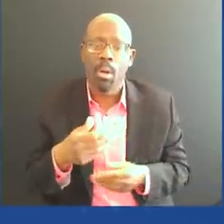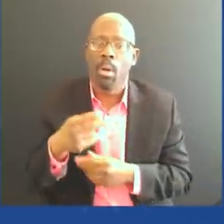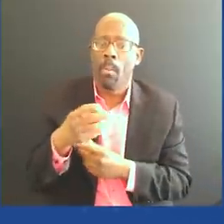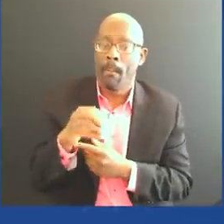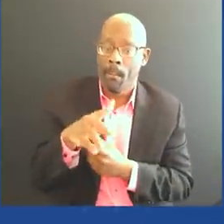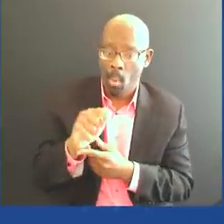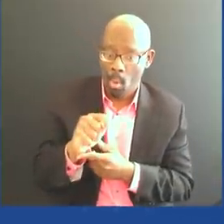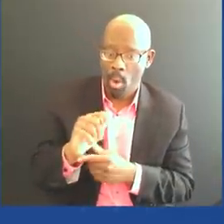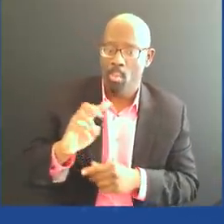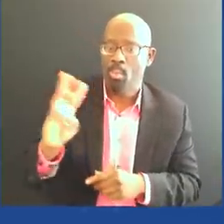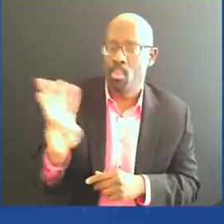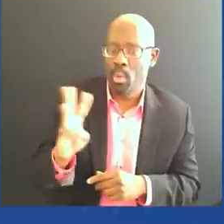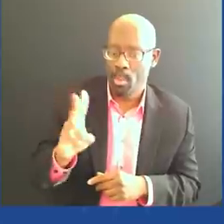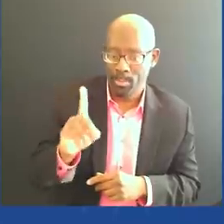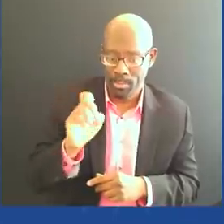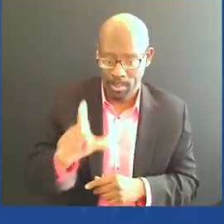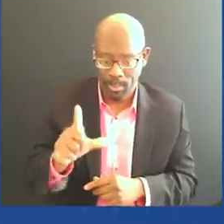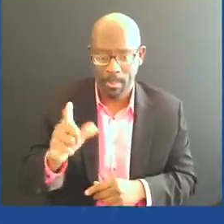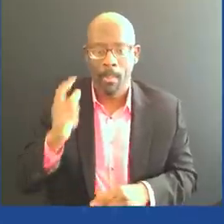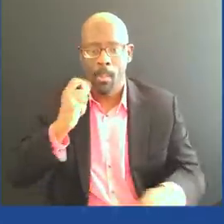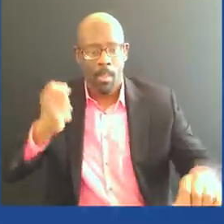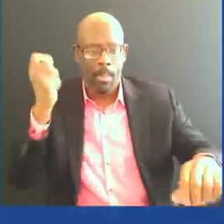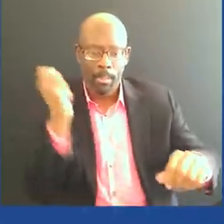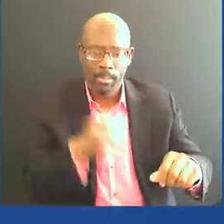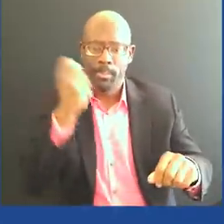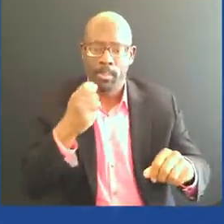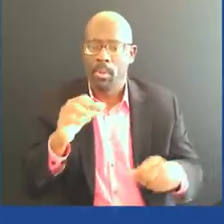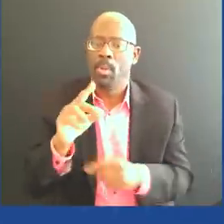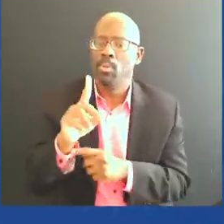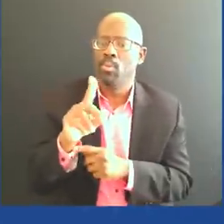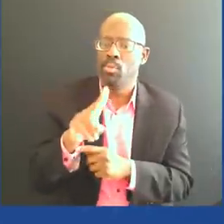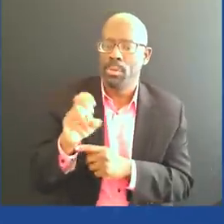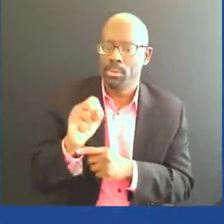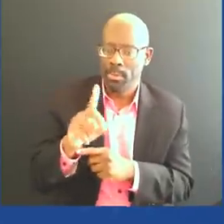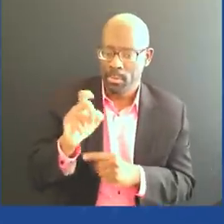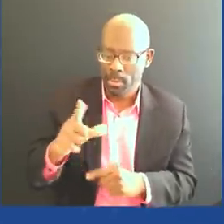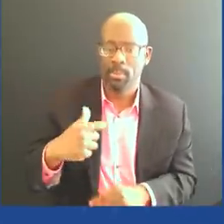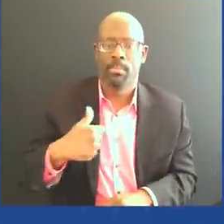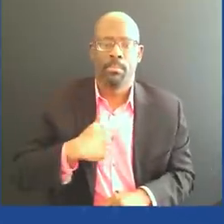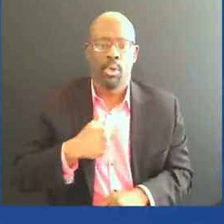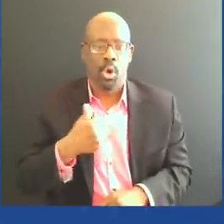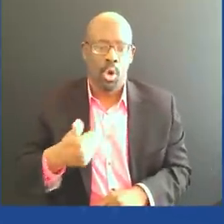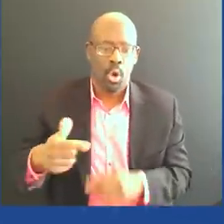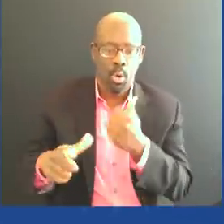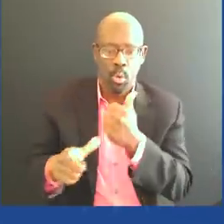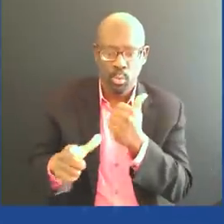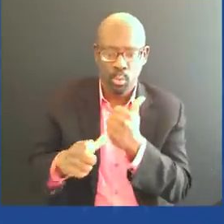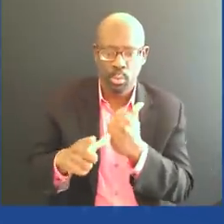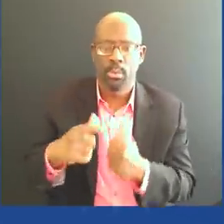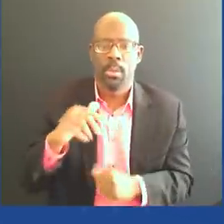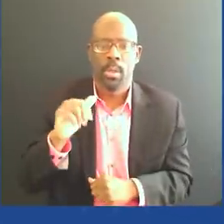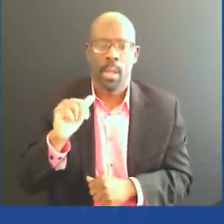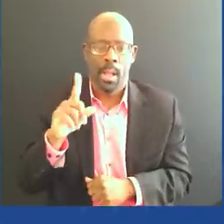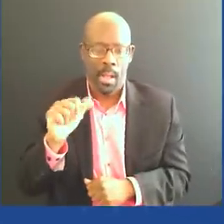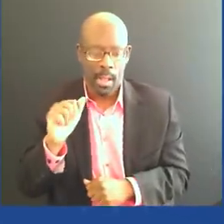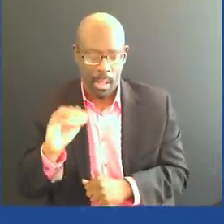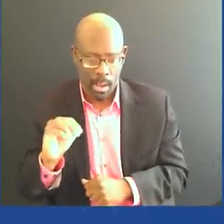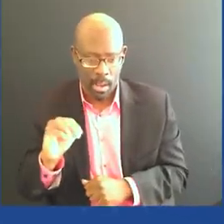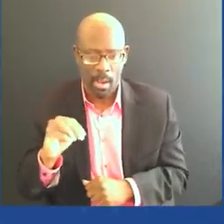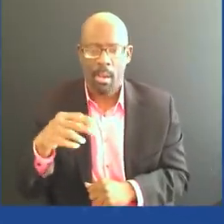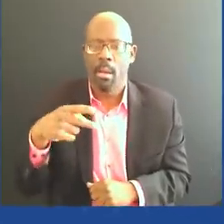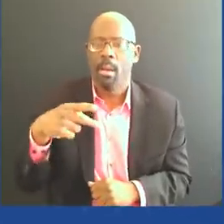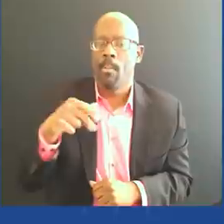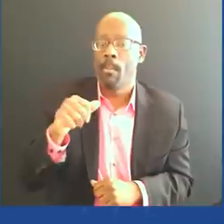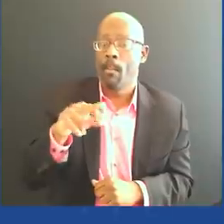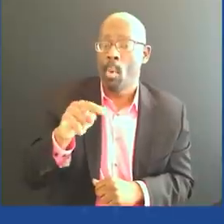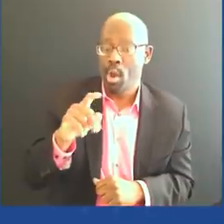Delaware. I am Lieutenant Commander Adam Parkinson, the ship's executive officer. On behalf of the crew, your submarine Delaware, I would like to express